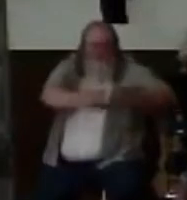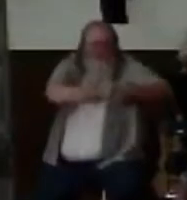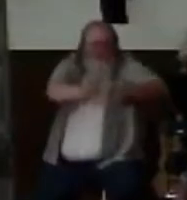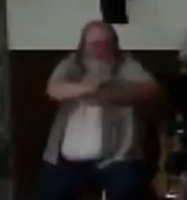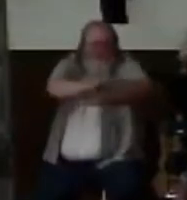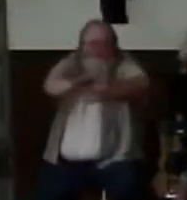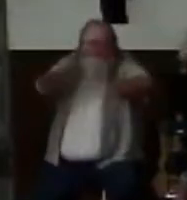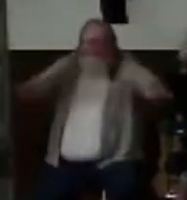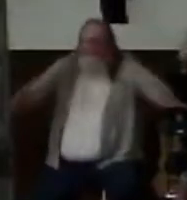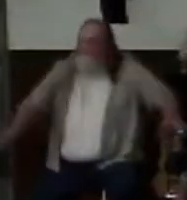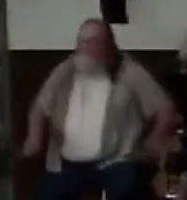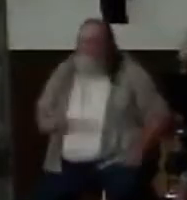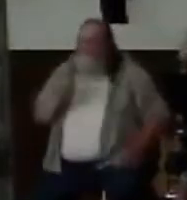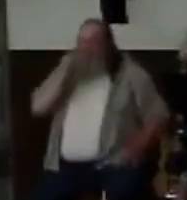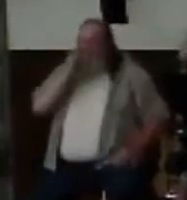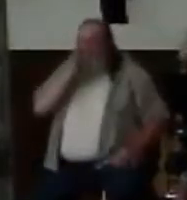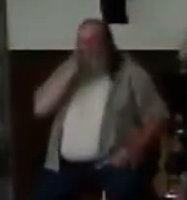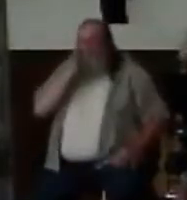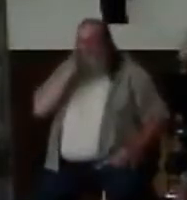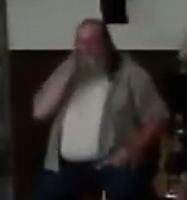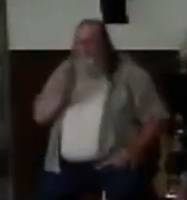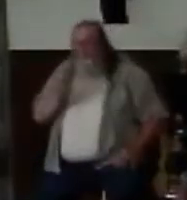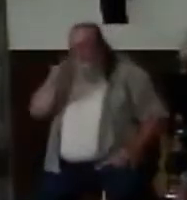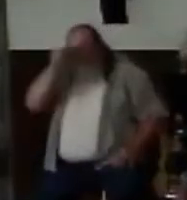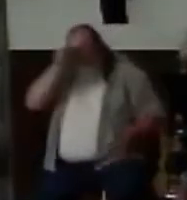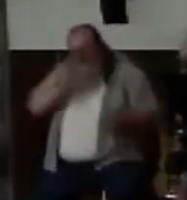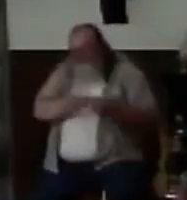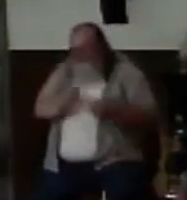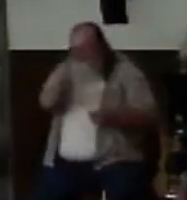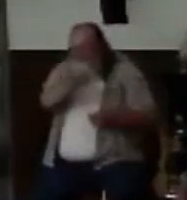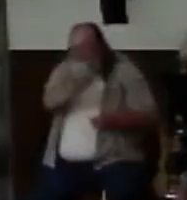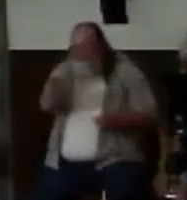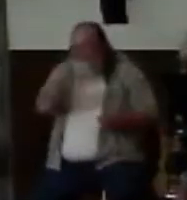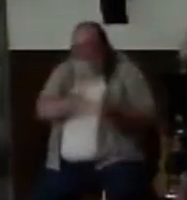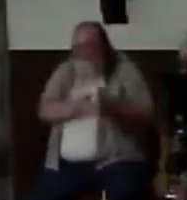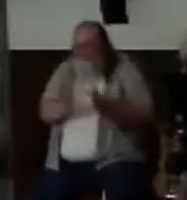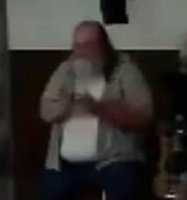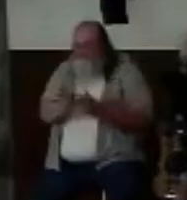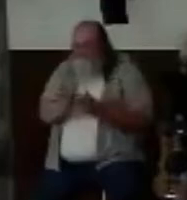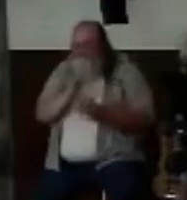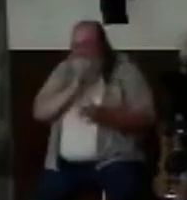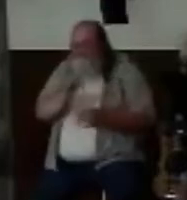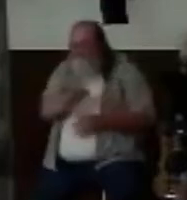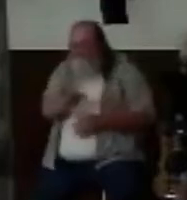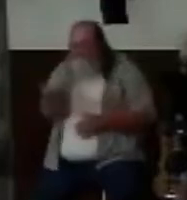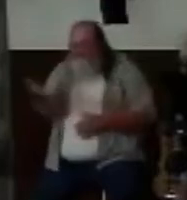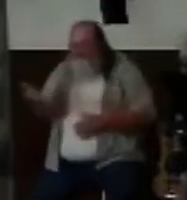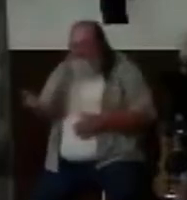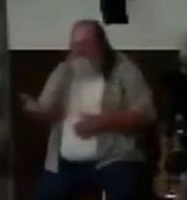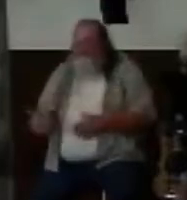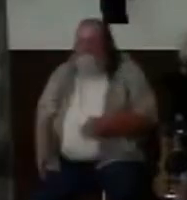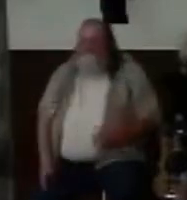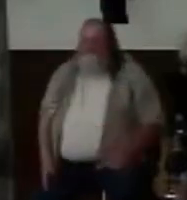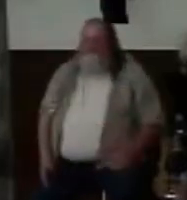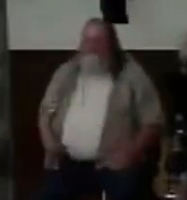Do I need to remind you that Jesus is at this festival? So he sees this happening?